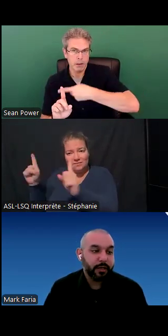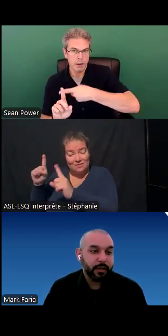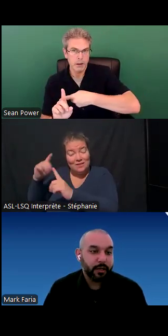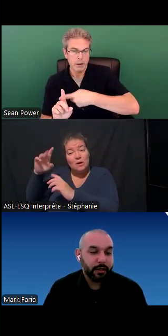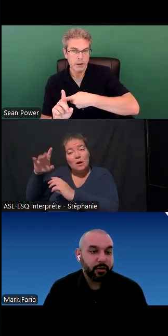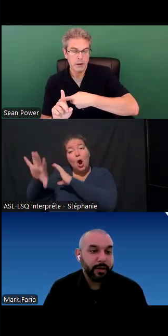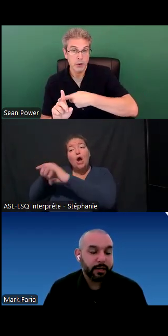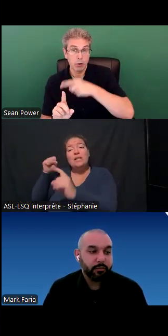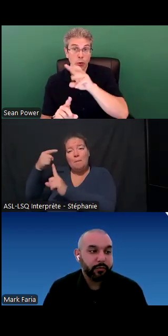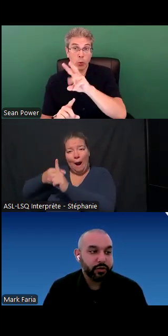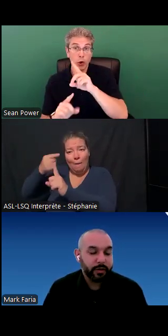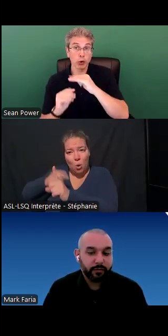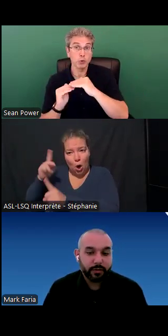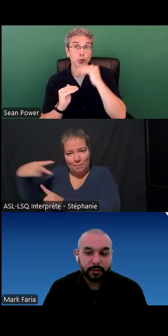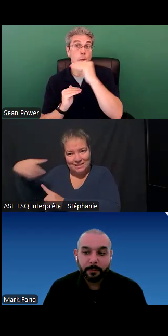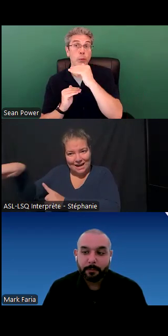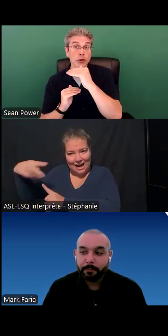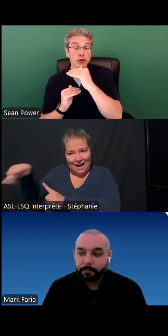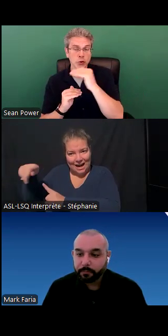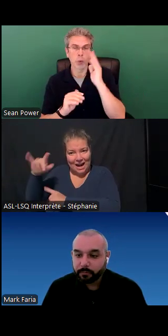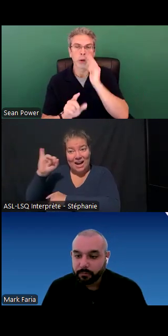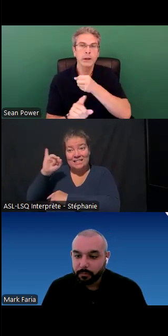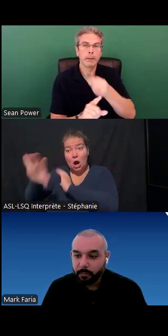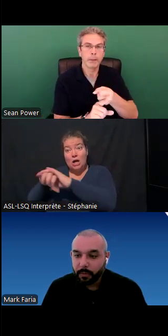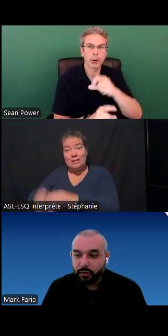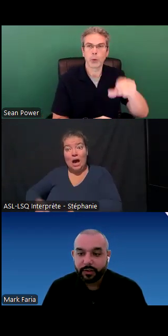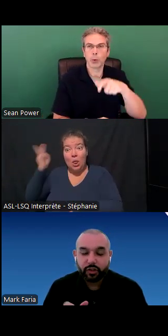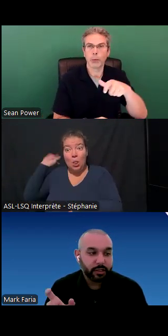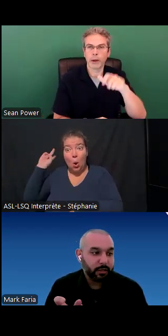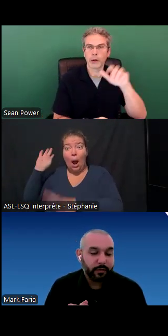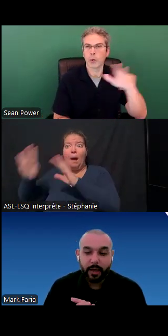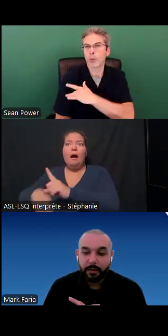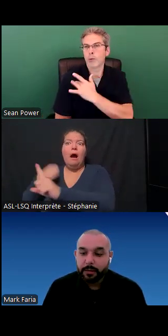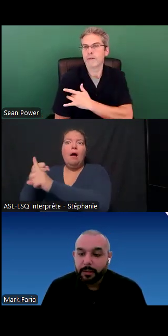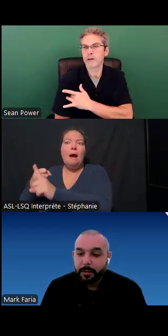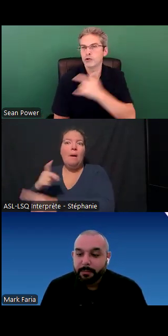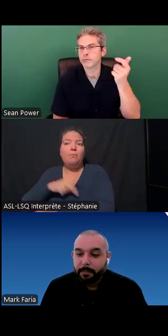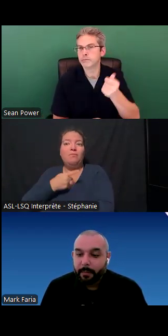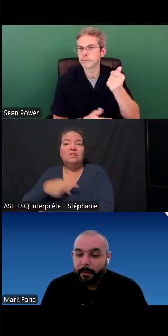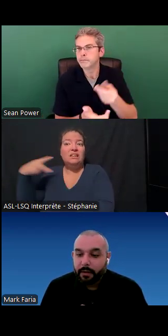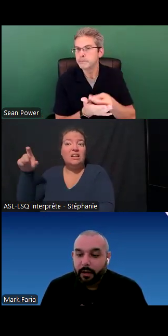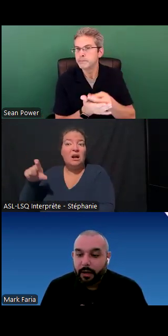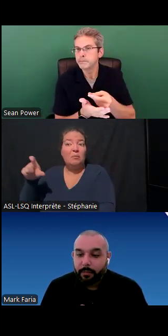of the Quebec provincial benefits. So that's just to clarify that.